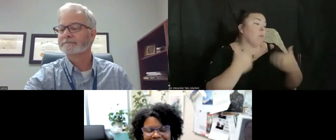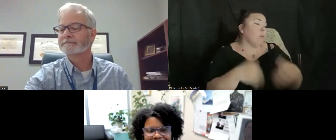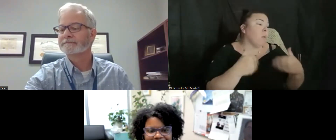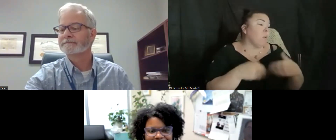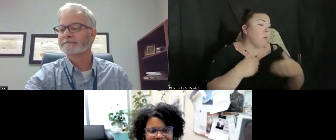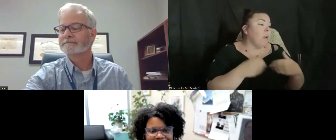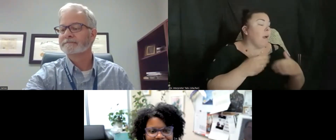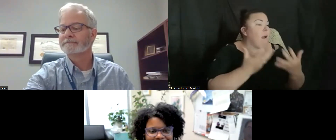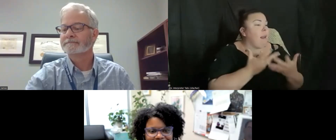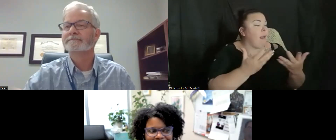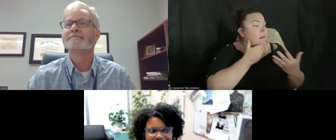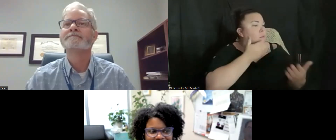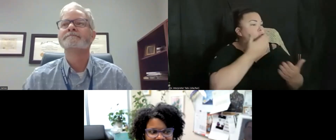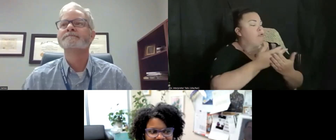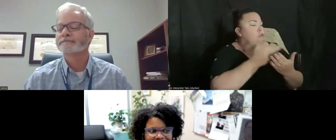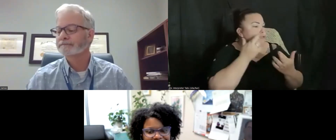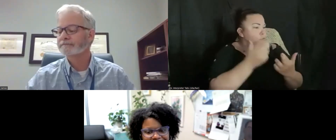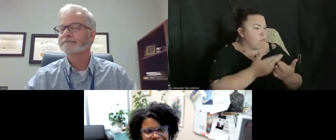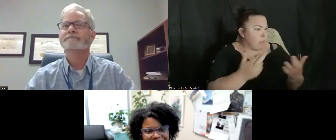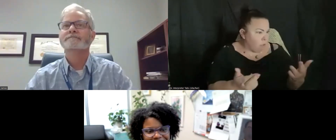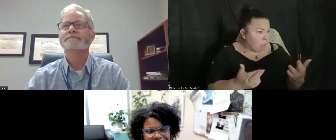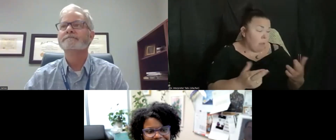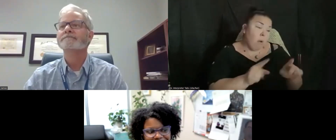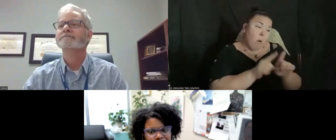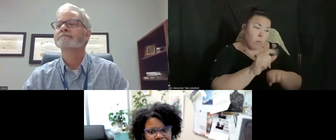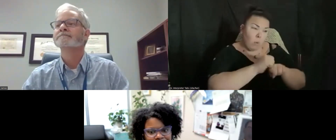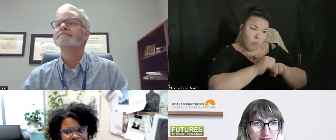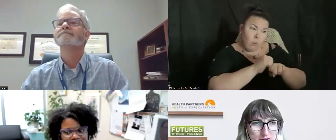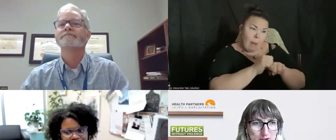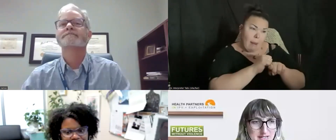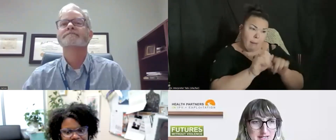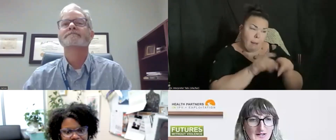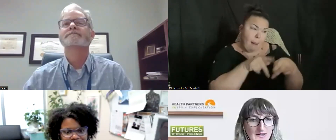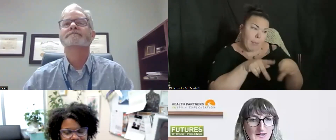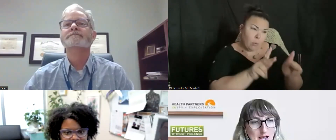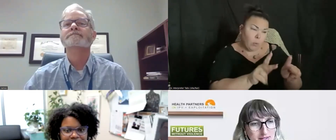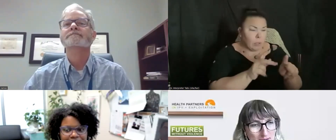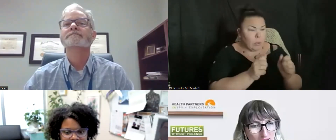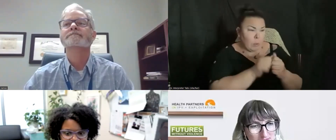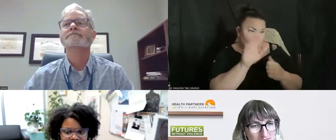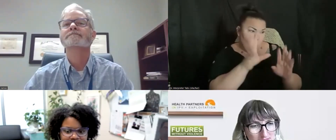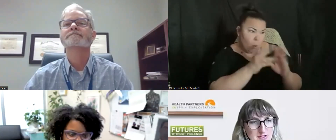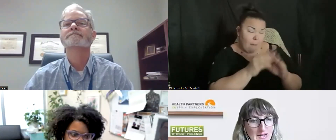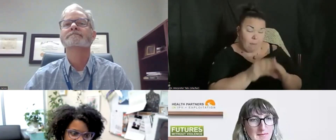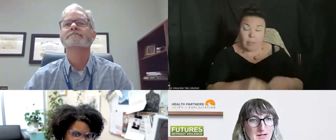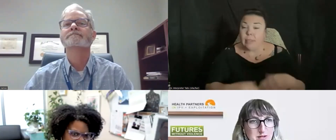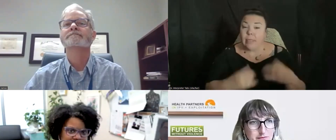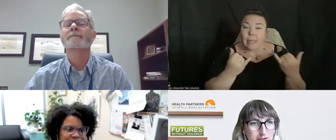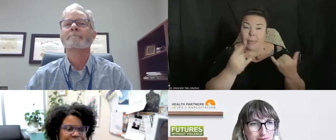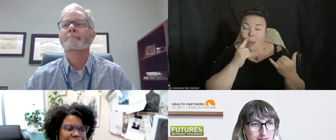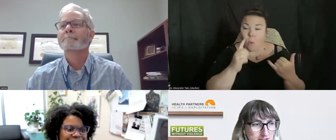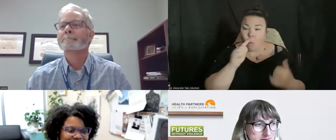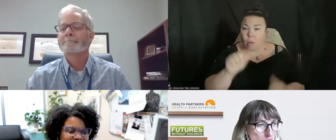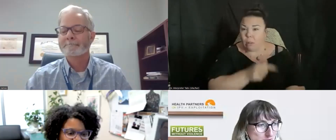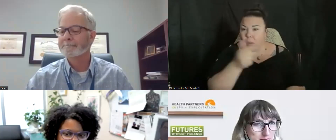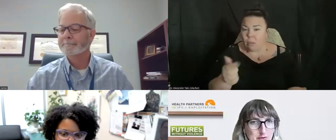good resources and information there, and training opportunities as well, conferences and your training. I'm going to pass it to Dr. Ebony Winford,